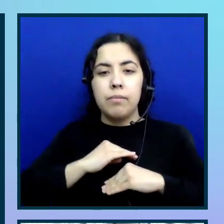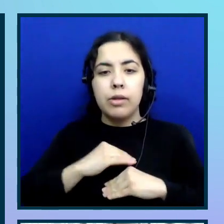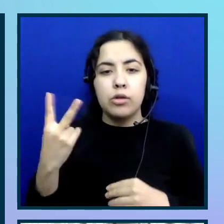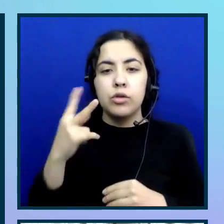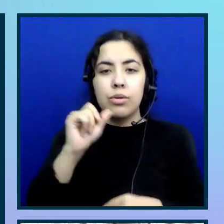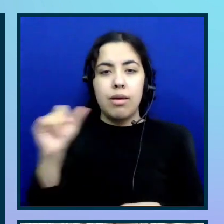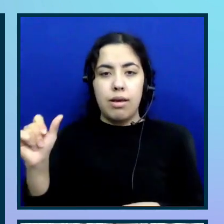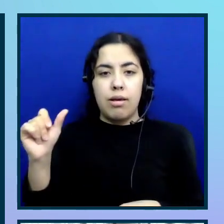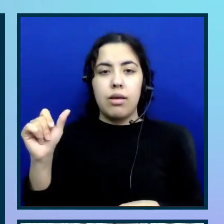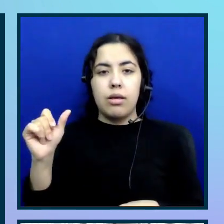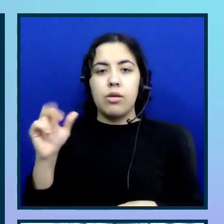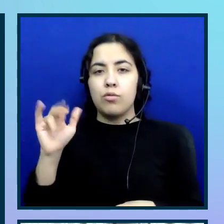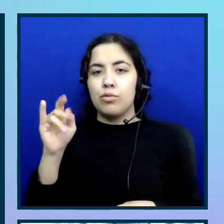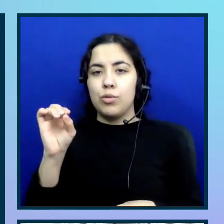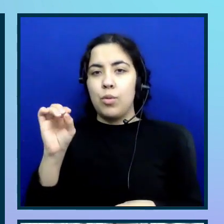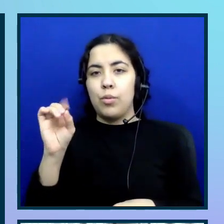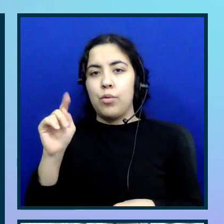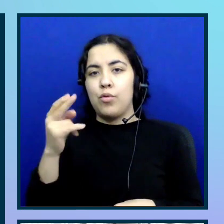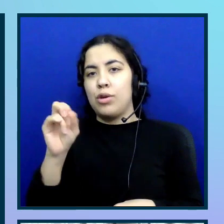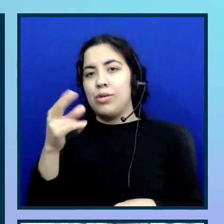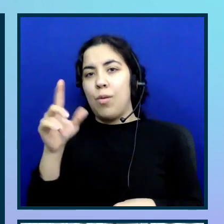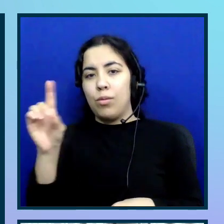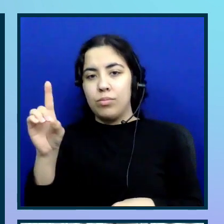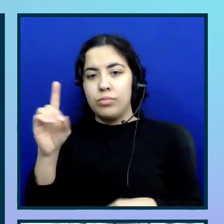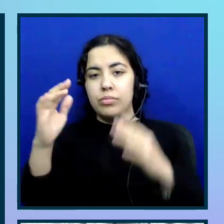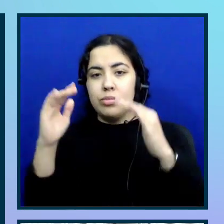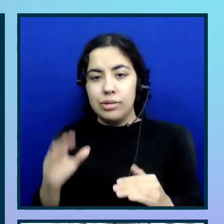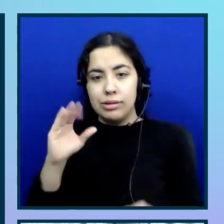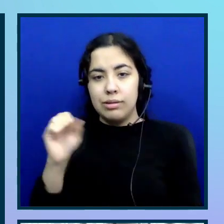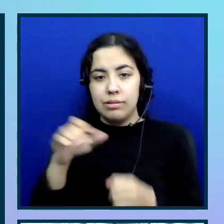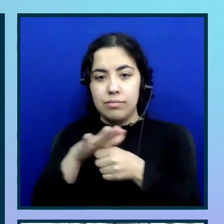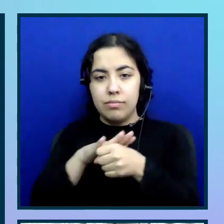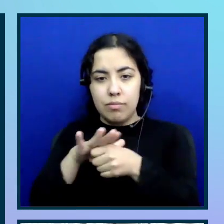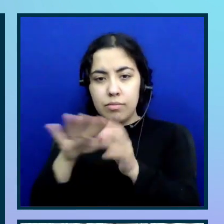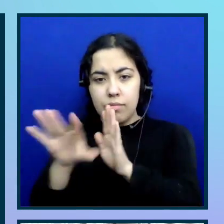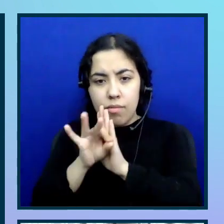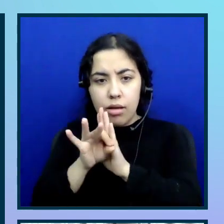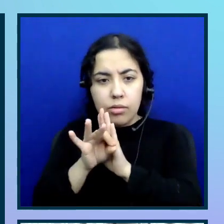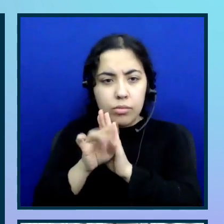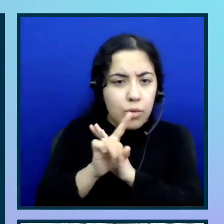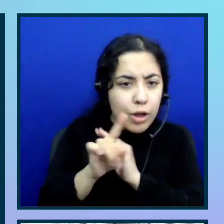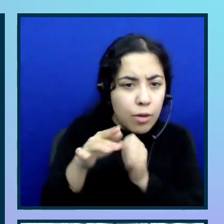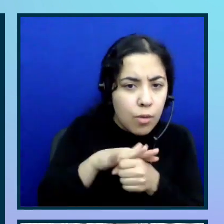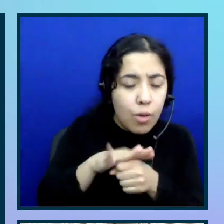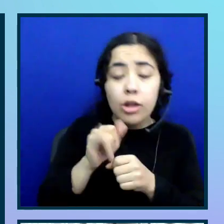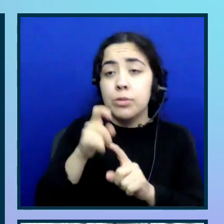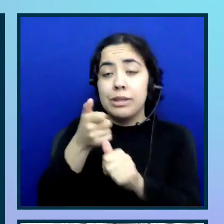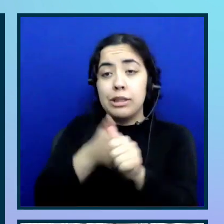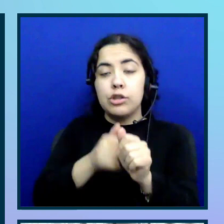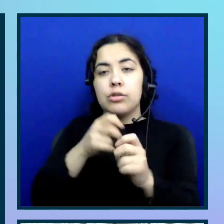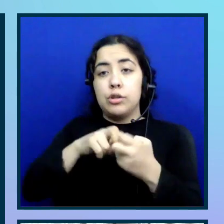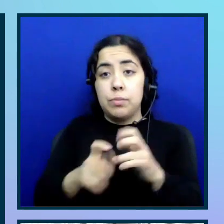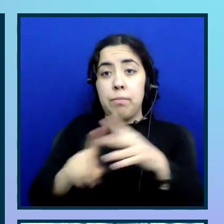thresholds. Below that, it gives us a CSS selector of the element of where it's located on the page, and this should be unique for all the issues, along